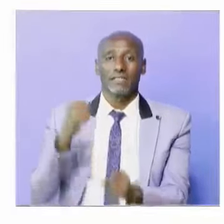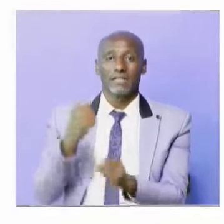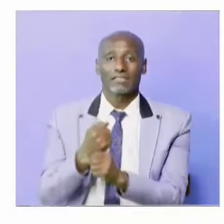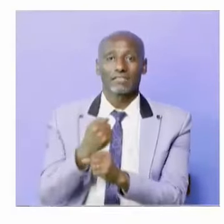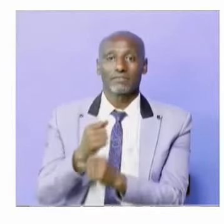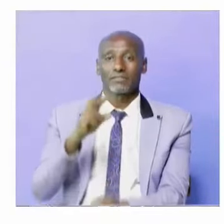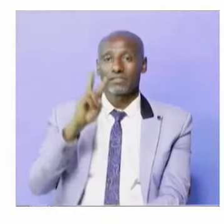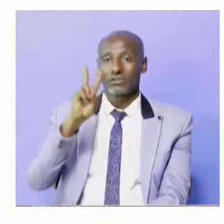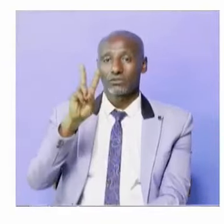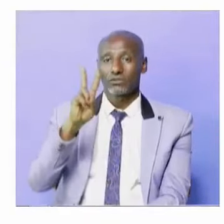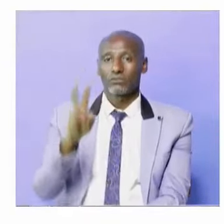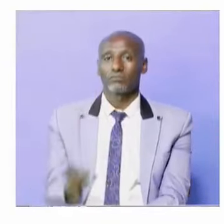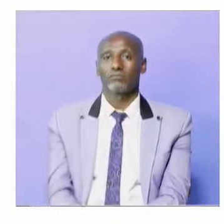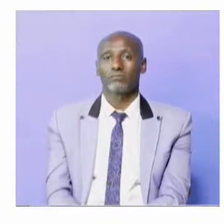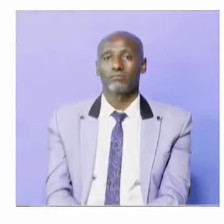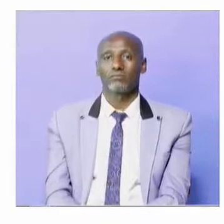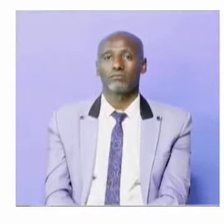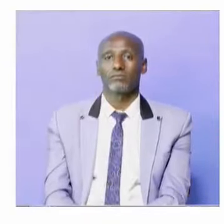Activity 2.